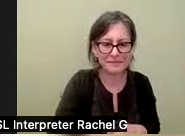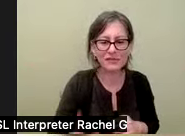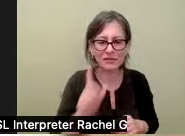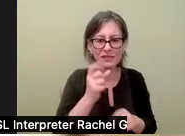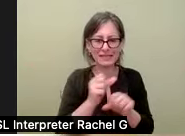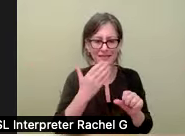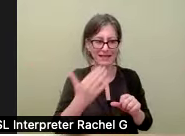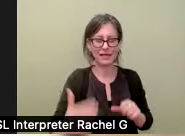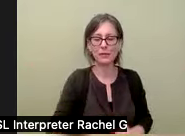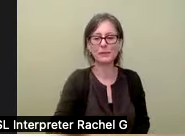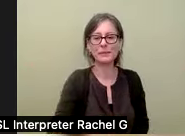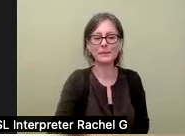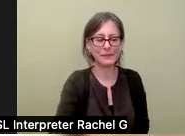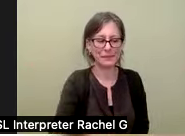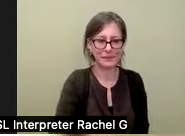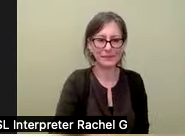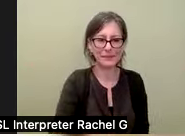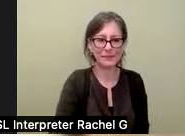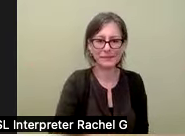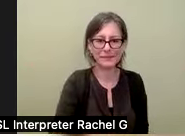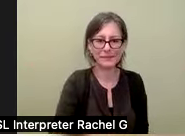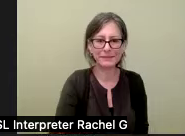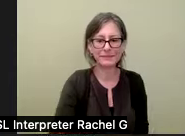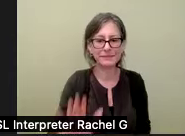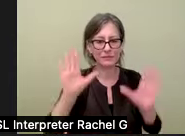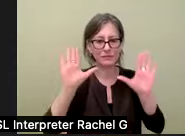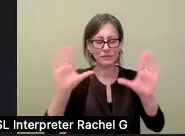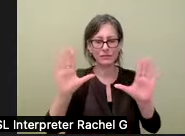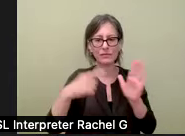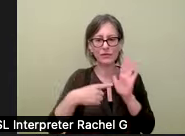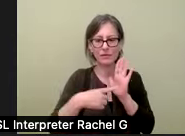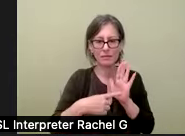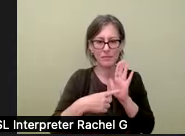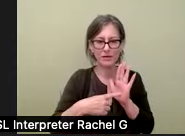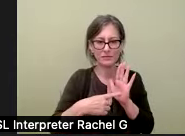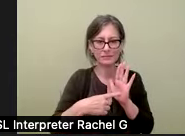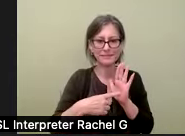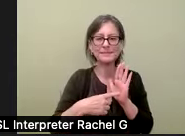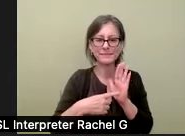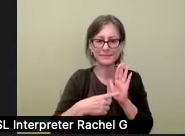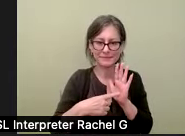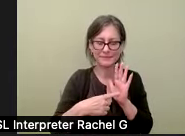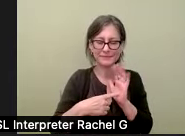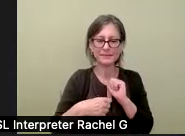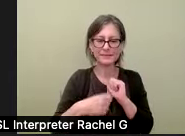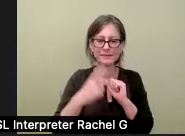aspirations with you. Thank you. And thank you. It's a great model for elsewhere, and a lot of people are commenting on that in the